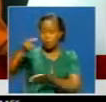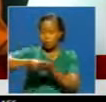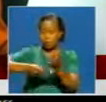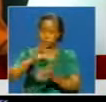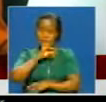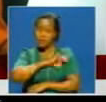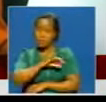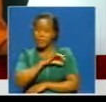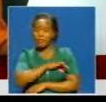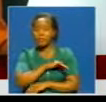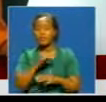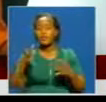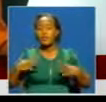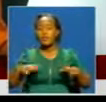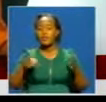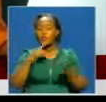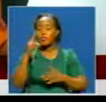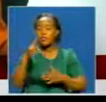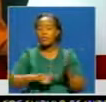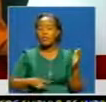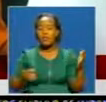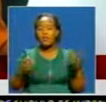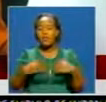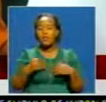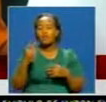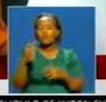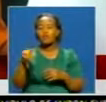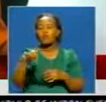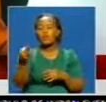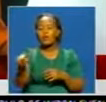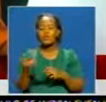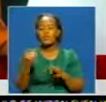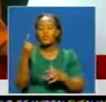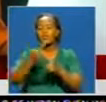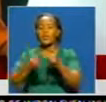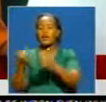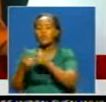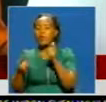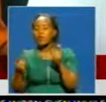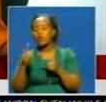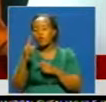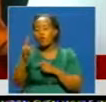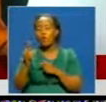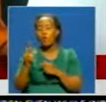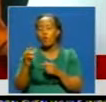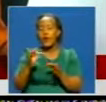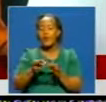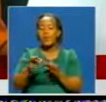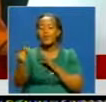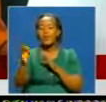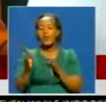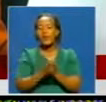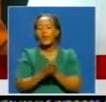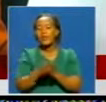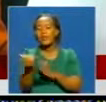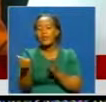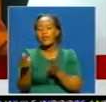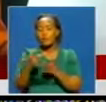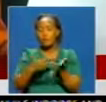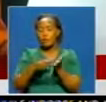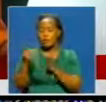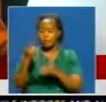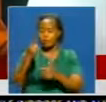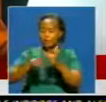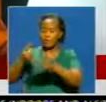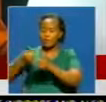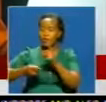that they make an average of 200,000 shillings annually from an acre under fodder cropped thrice a year, which is more